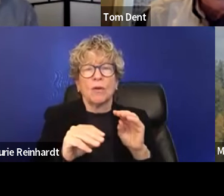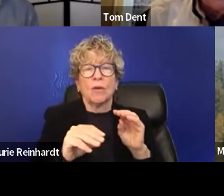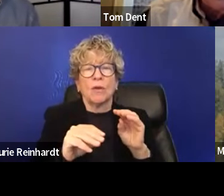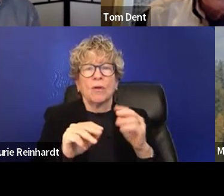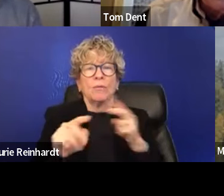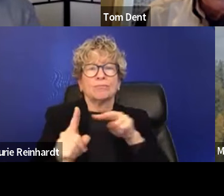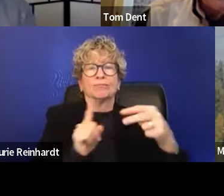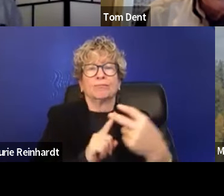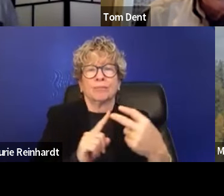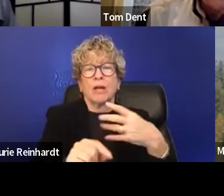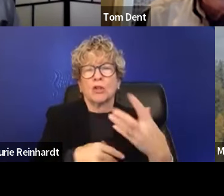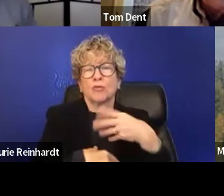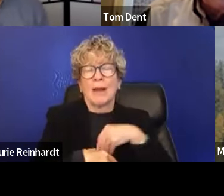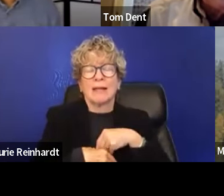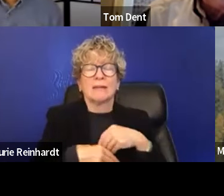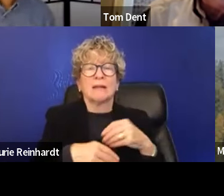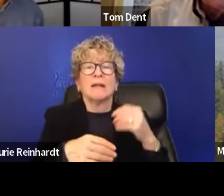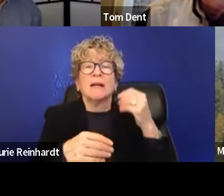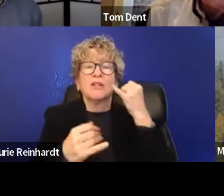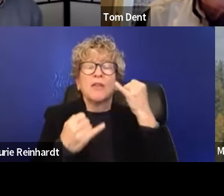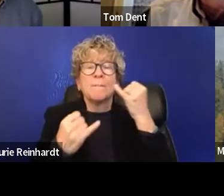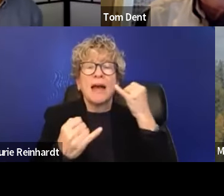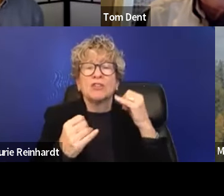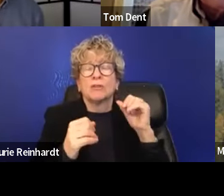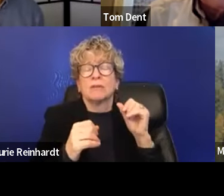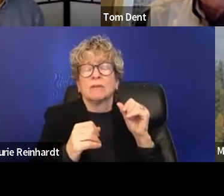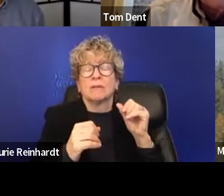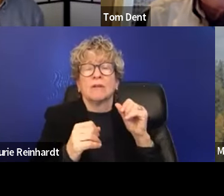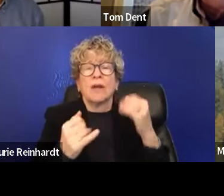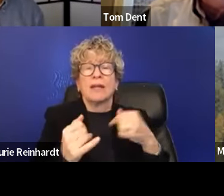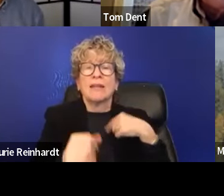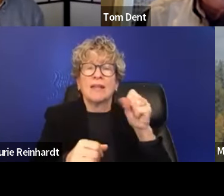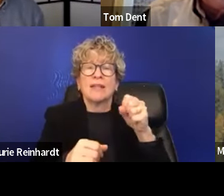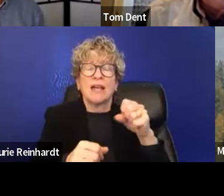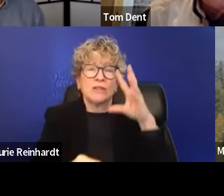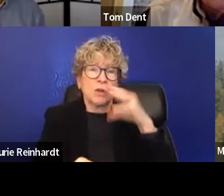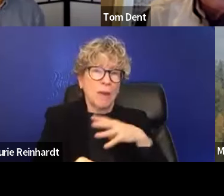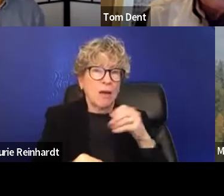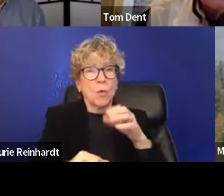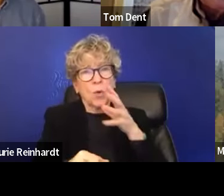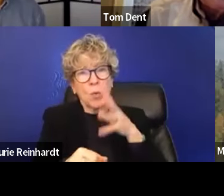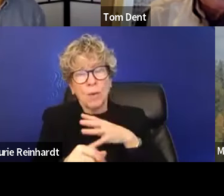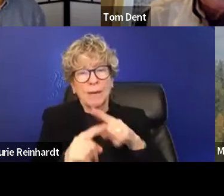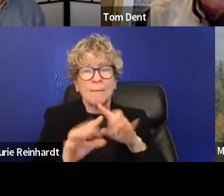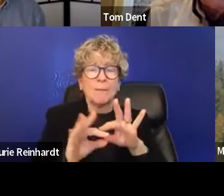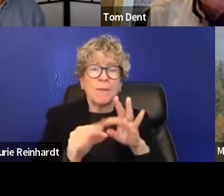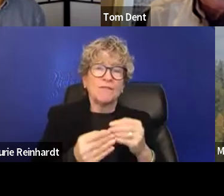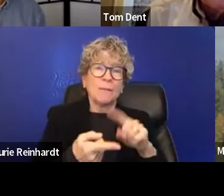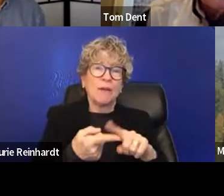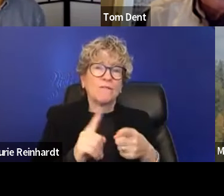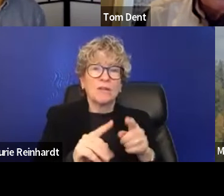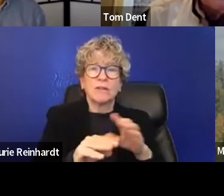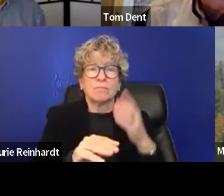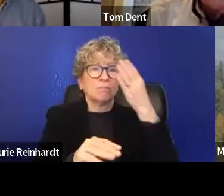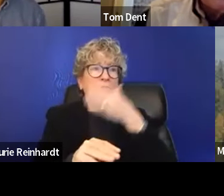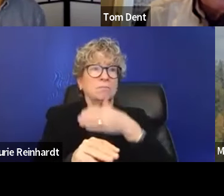shoes. The imagine exercise here is imagining that, yes, you are a man or a woman, but your family and your friends don't see that for